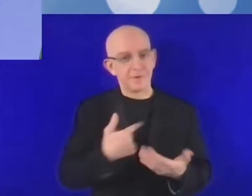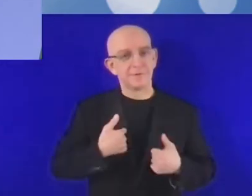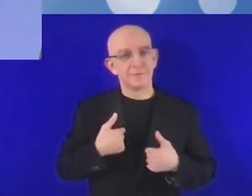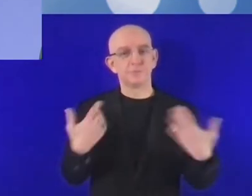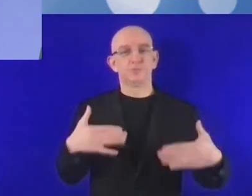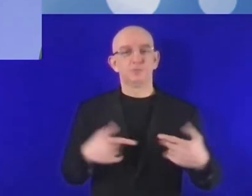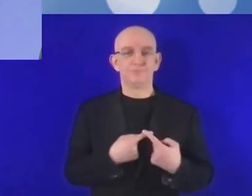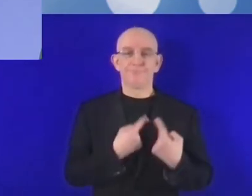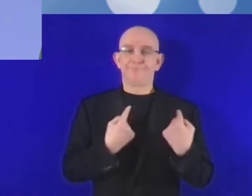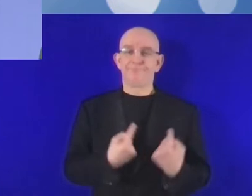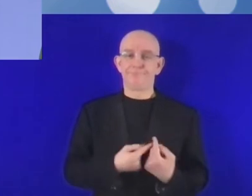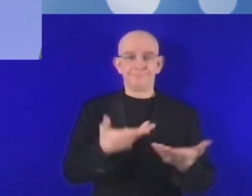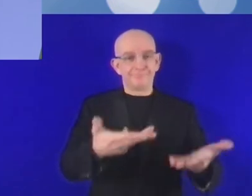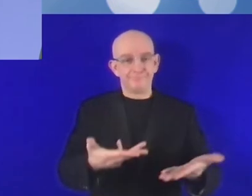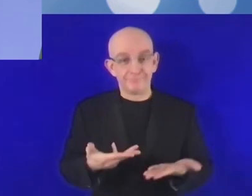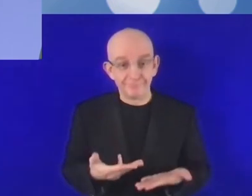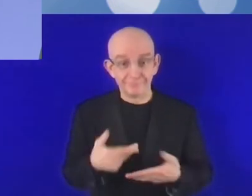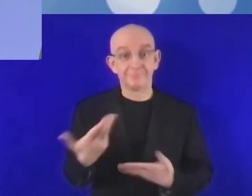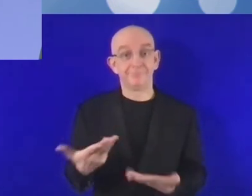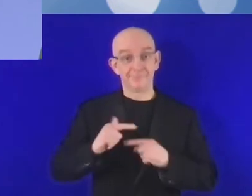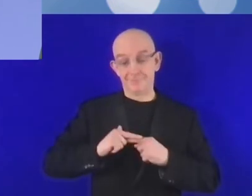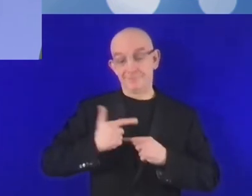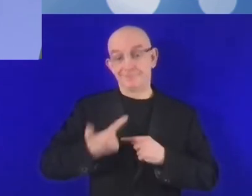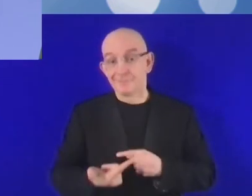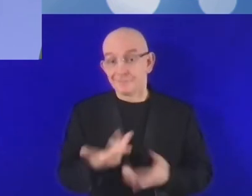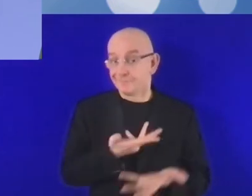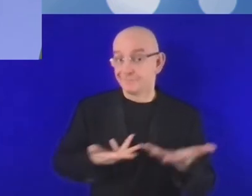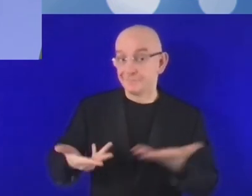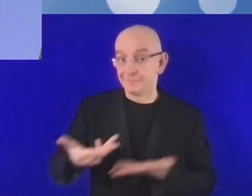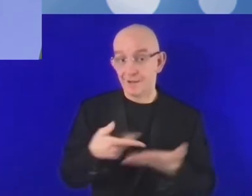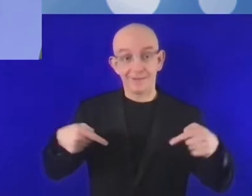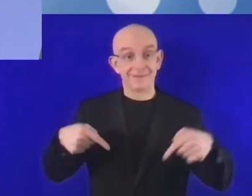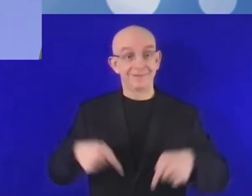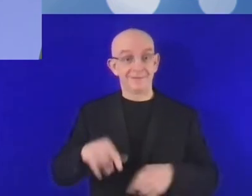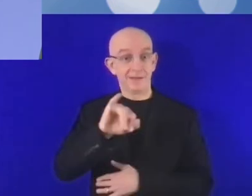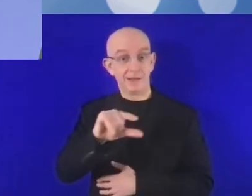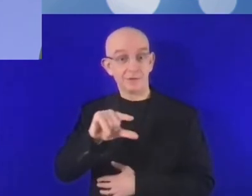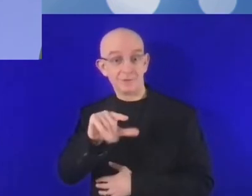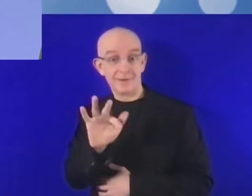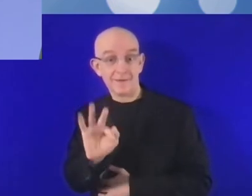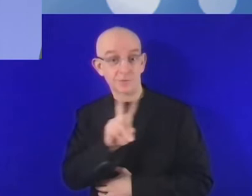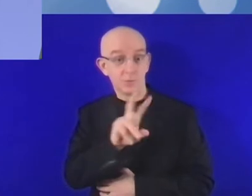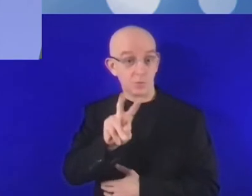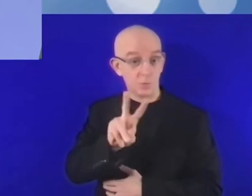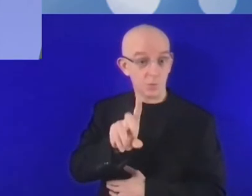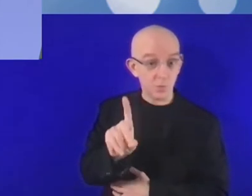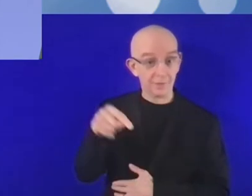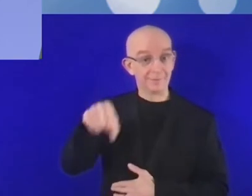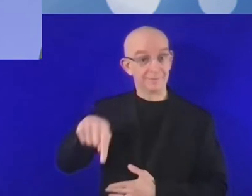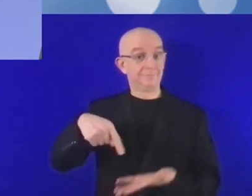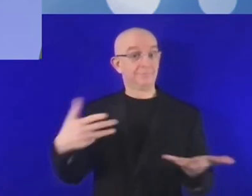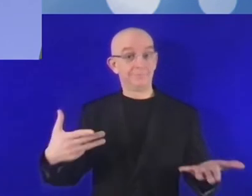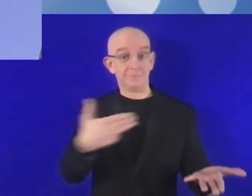investing in digital growth and enabling capacities my name is christoph schubert and i will be having the pleasure to